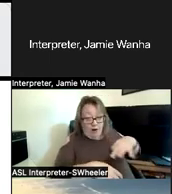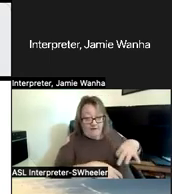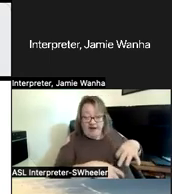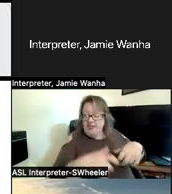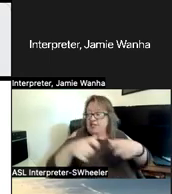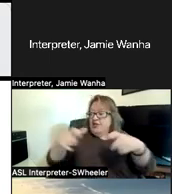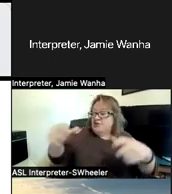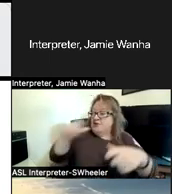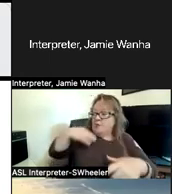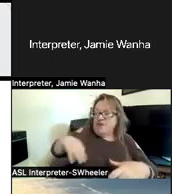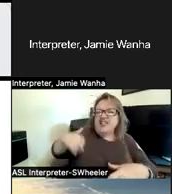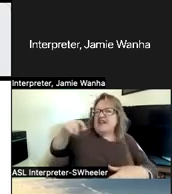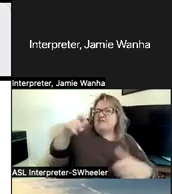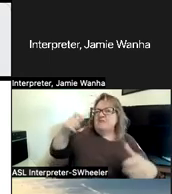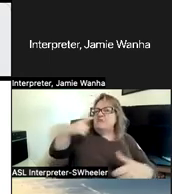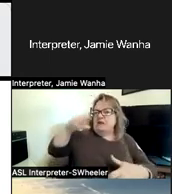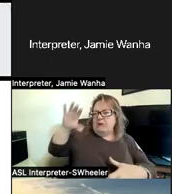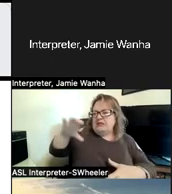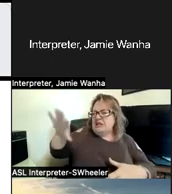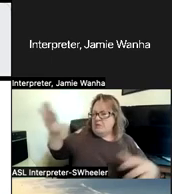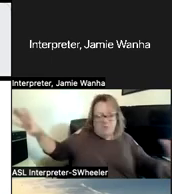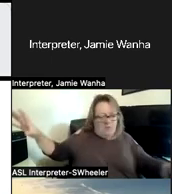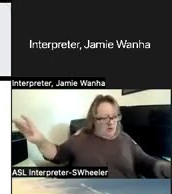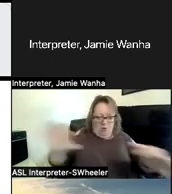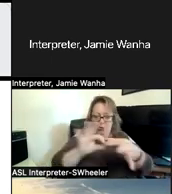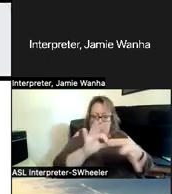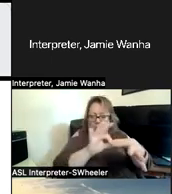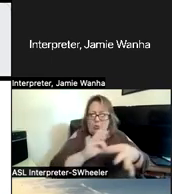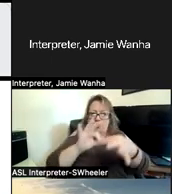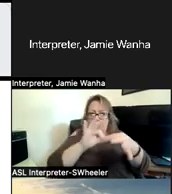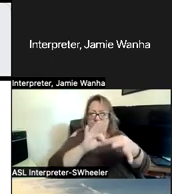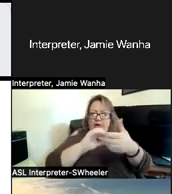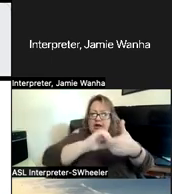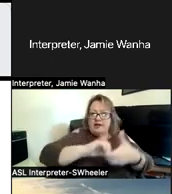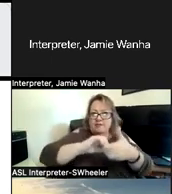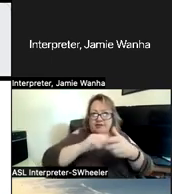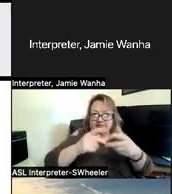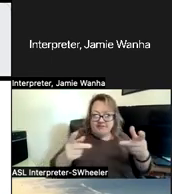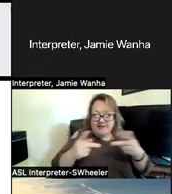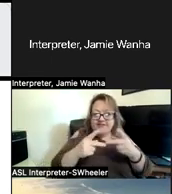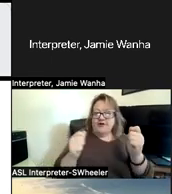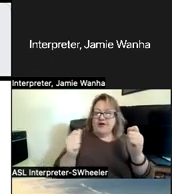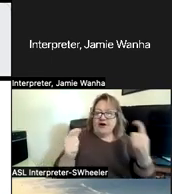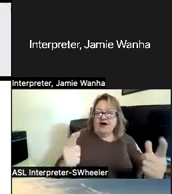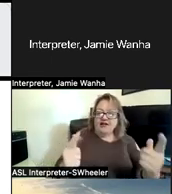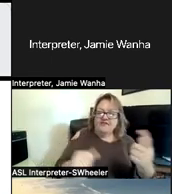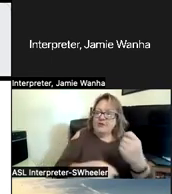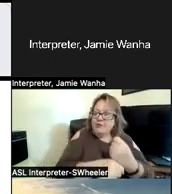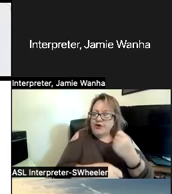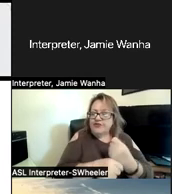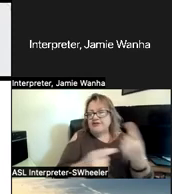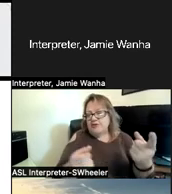nonprofits such as Red Cross work together in the, we create a collaborative space for all of the work that's going